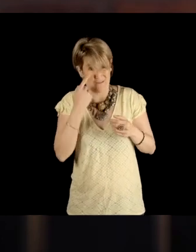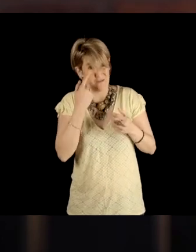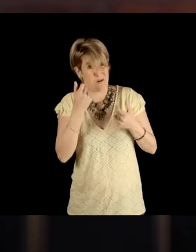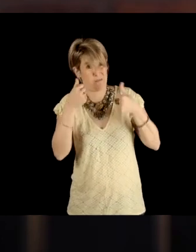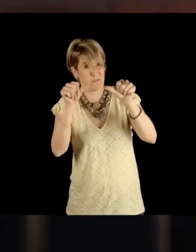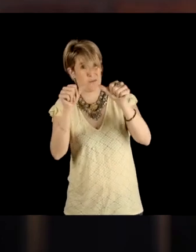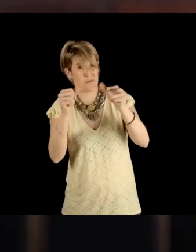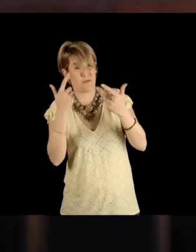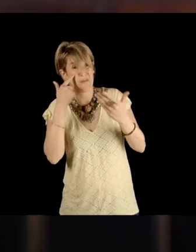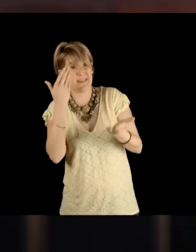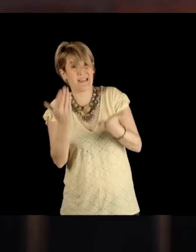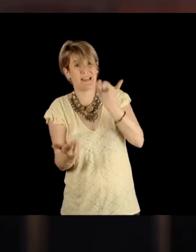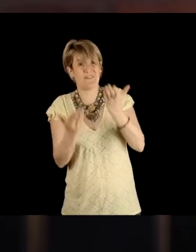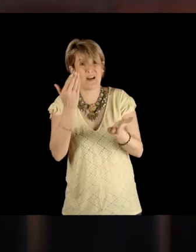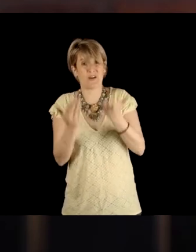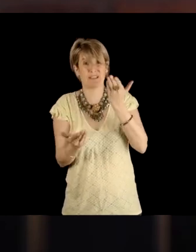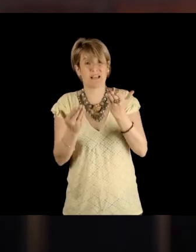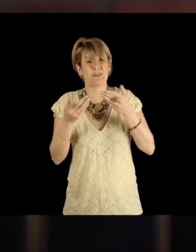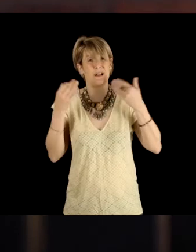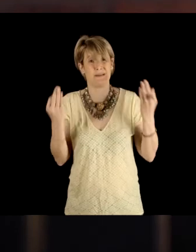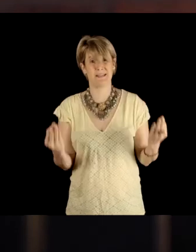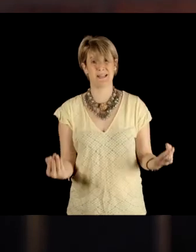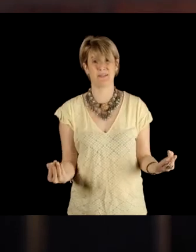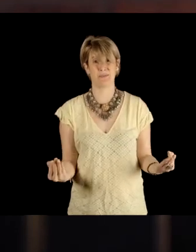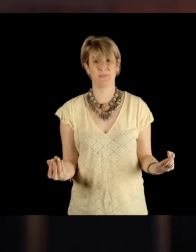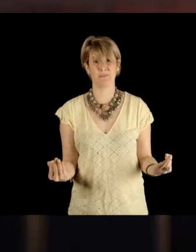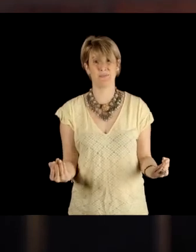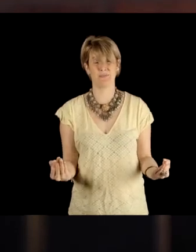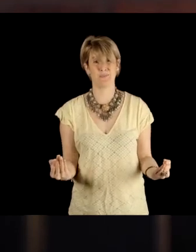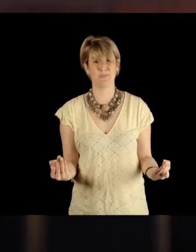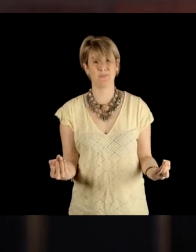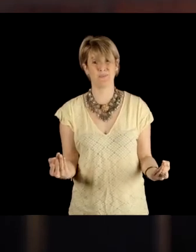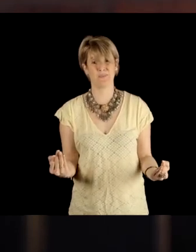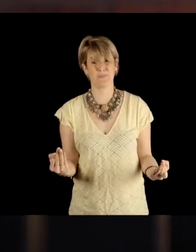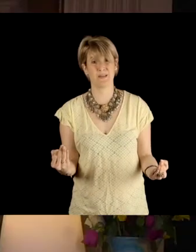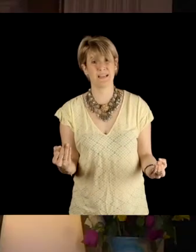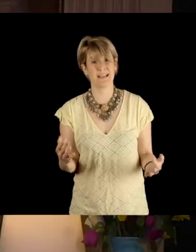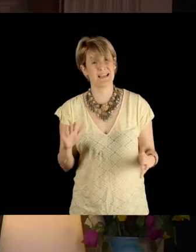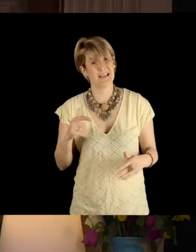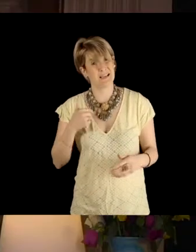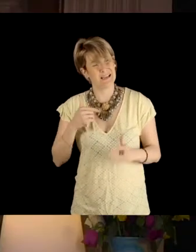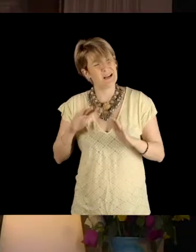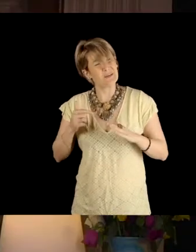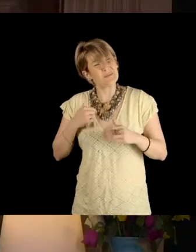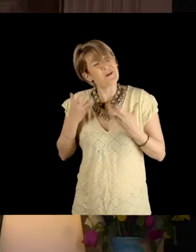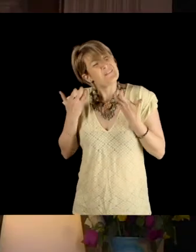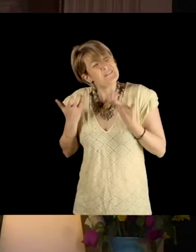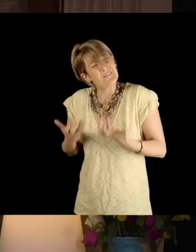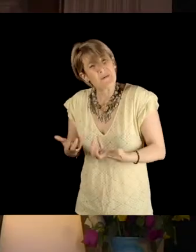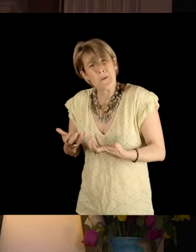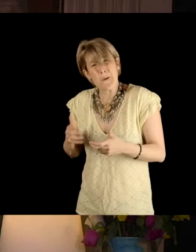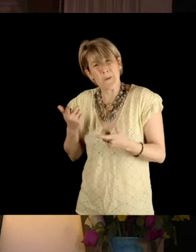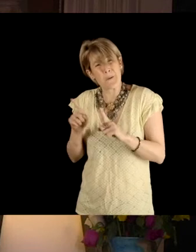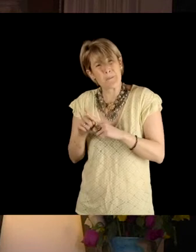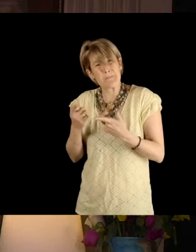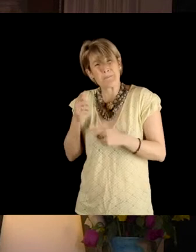How this experience differs from meditation? I would like you to pay your attention to